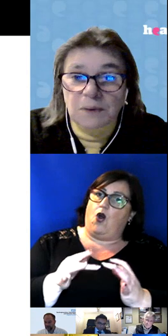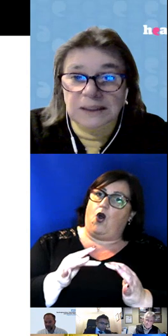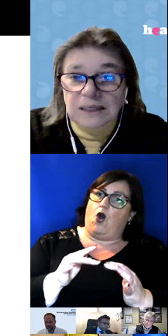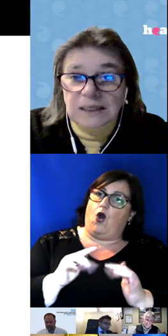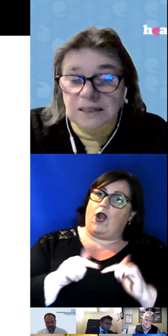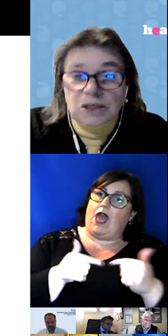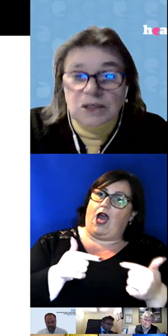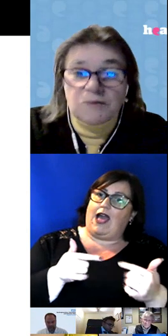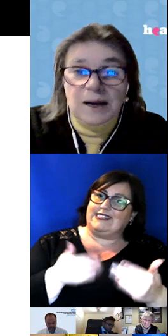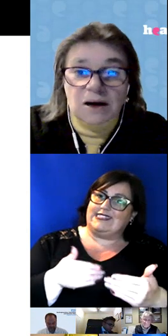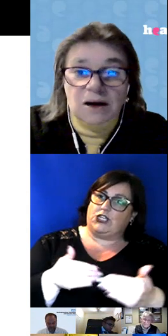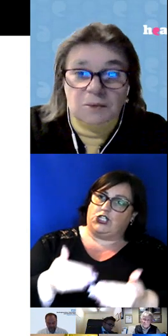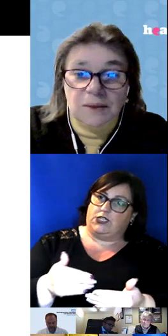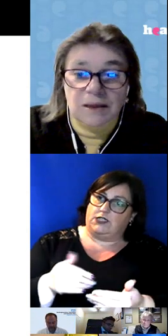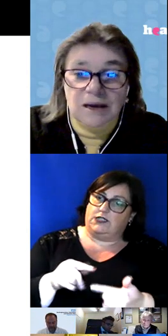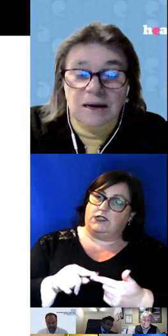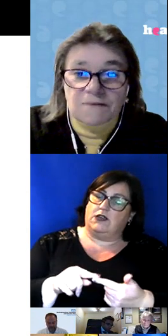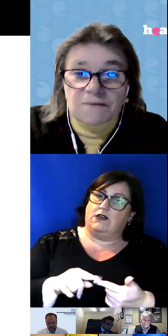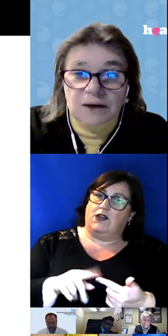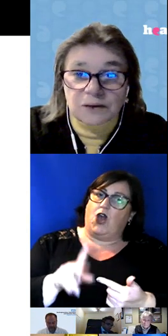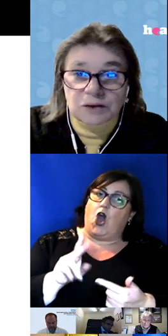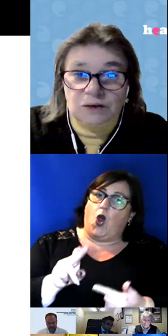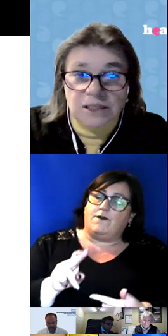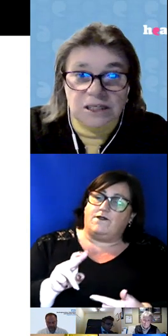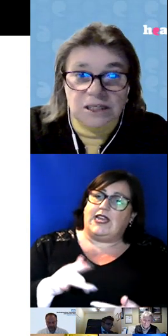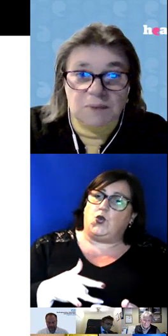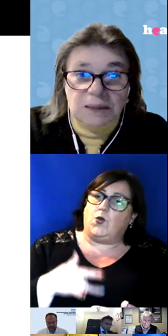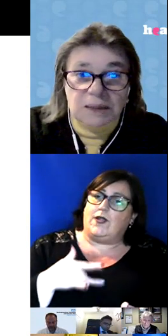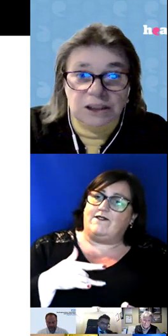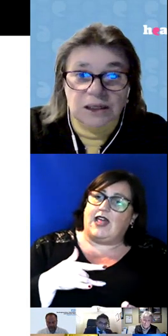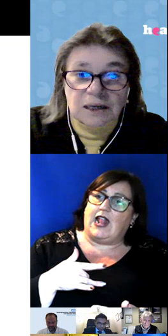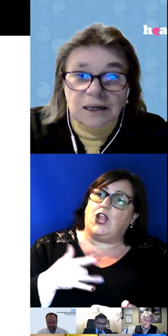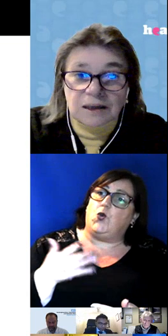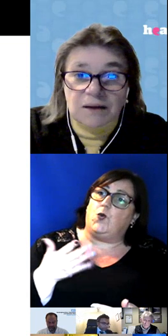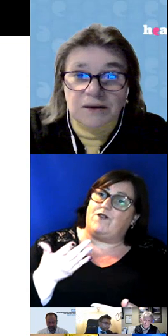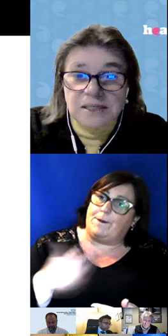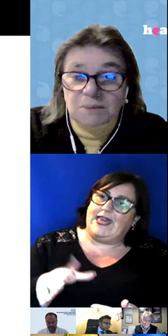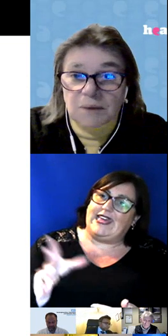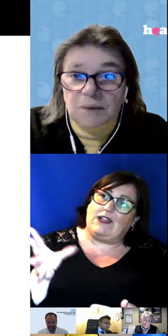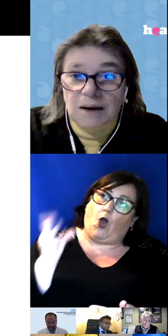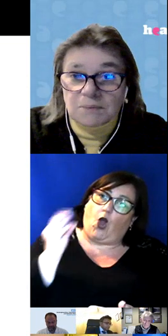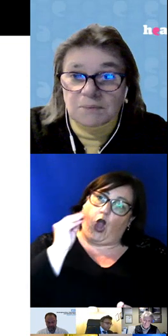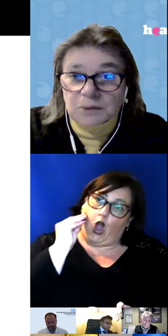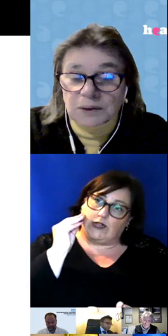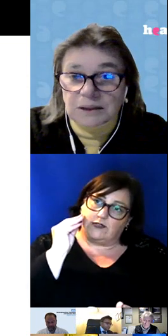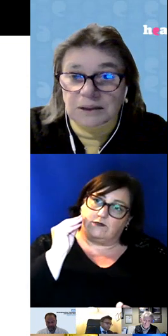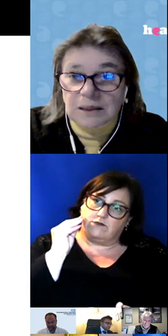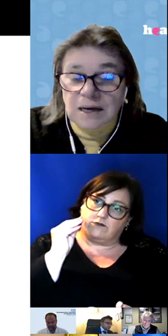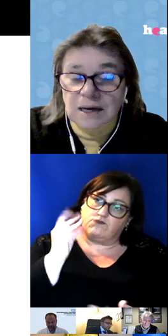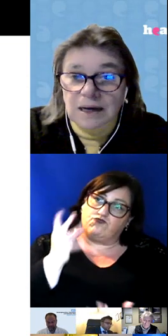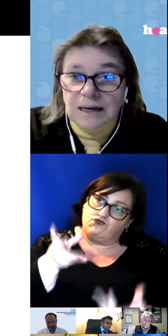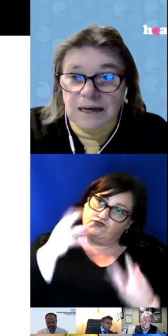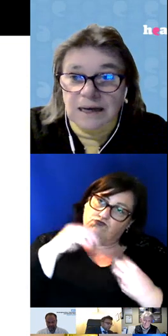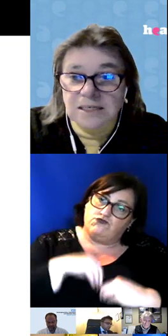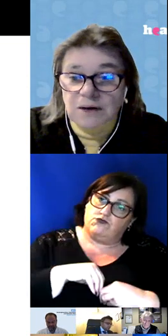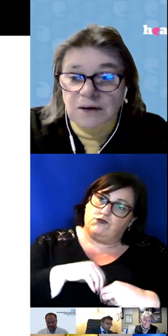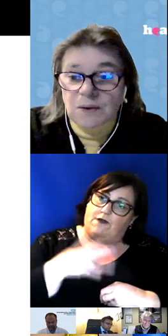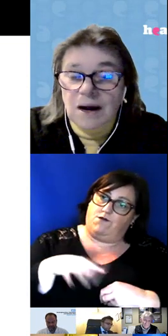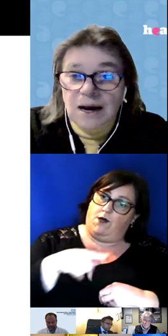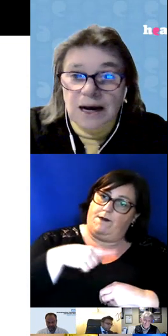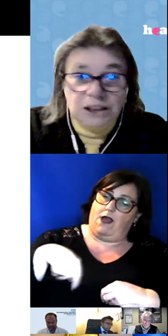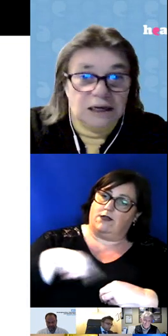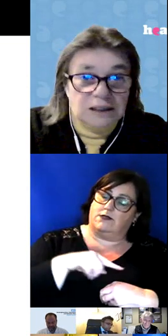we will see that you've been heard when the final strategy is published, and that there is some response in that.